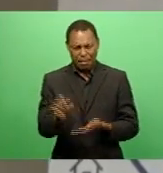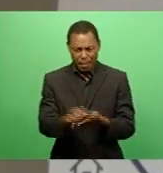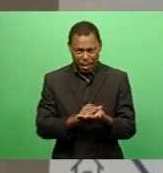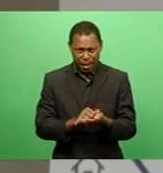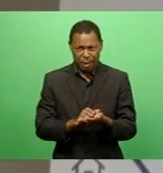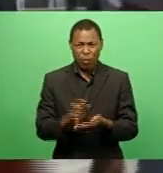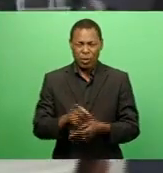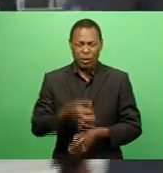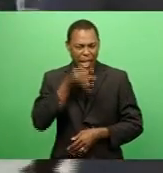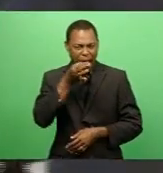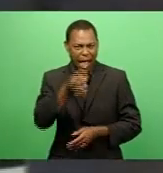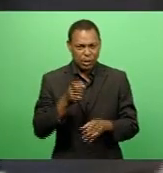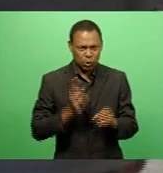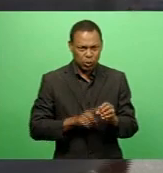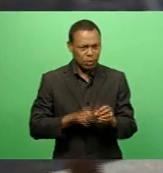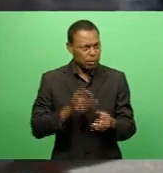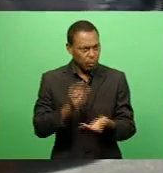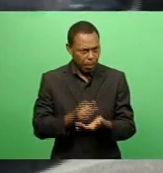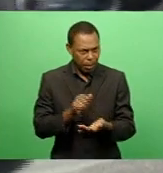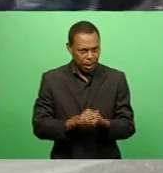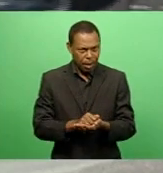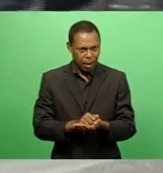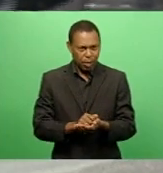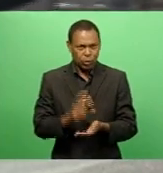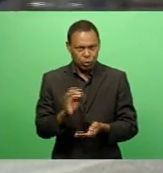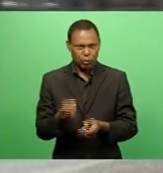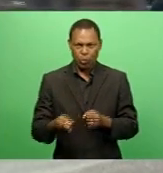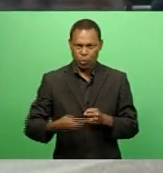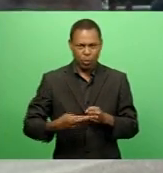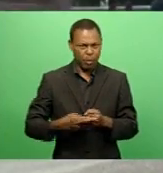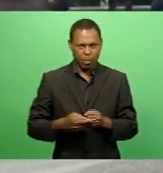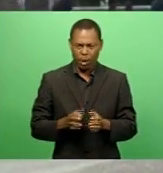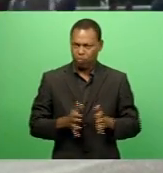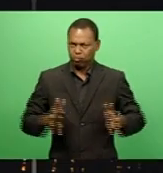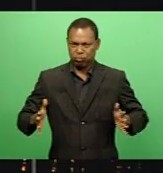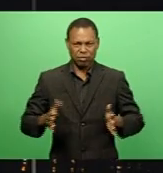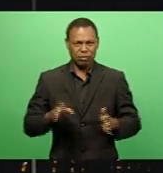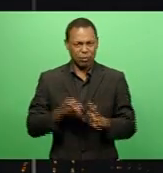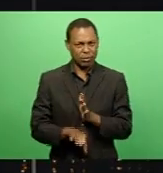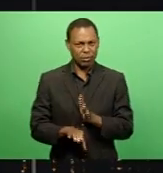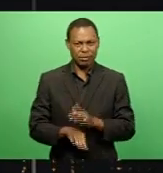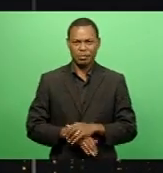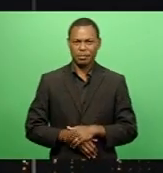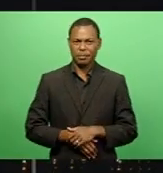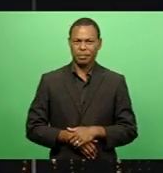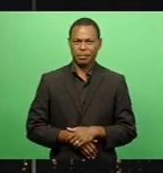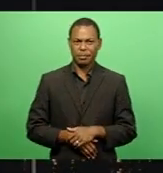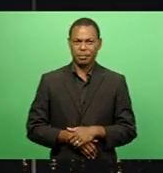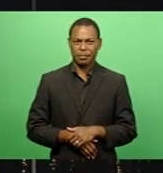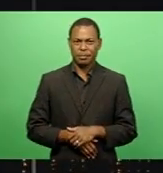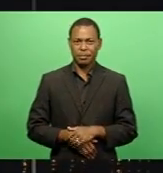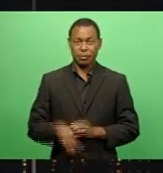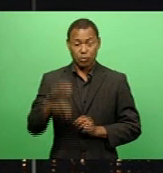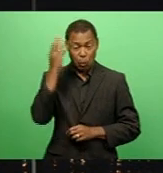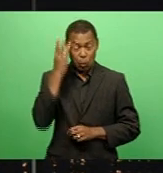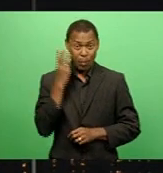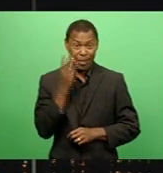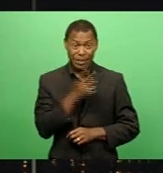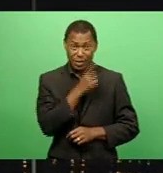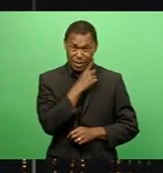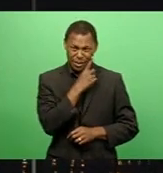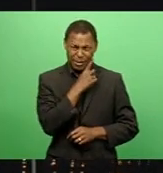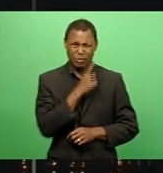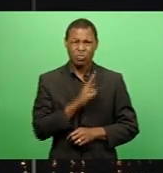to avoid paying hefty costs on maintenance. Koroi Tandulala, FBC News. Women and girls are still